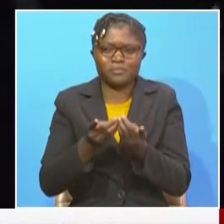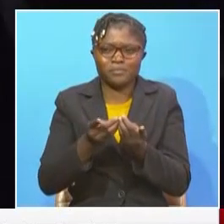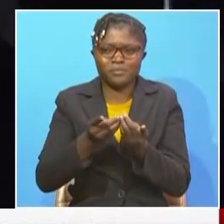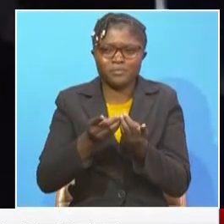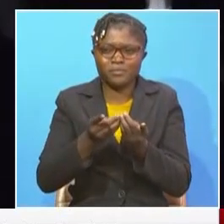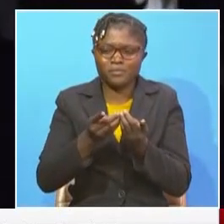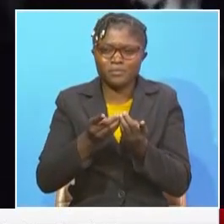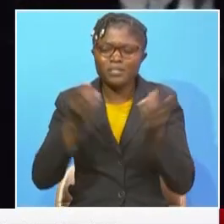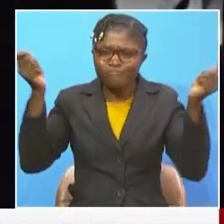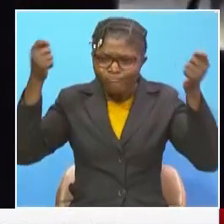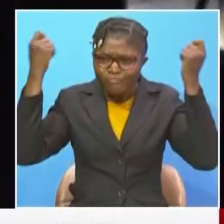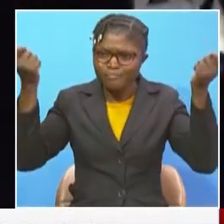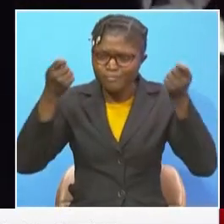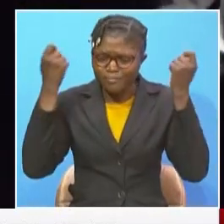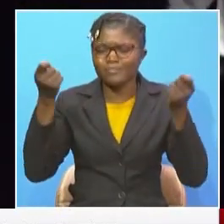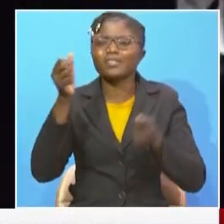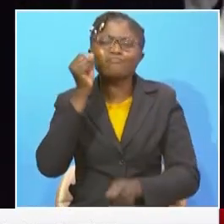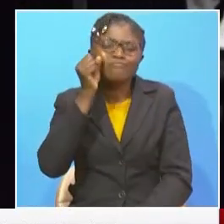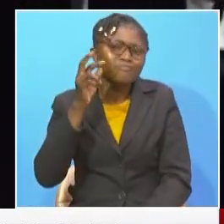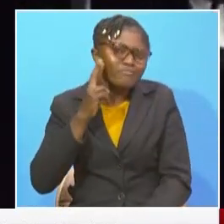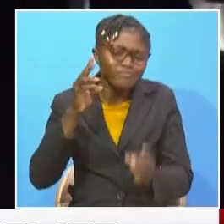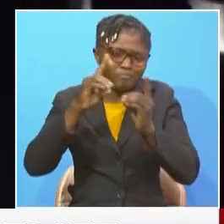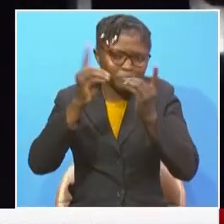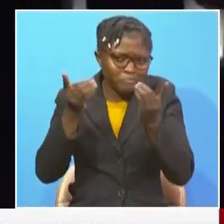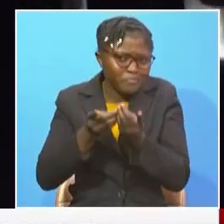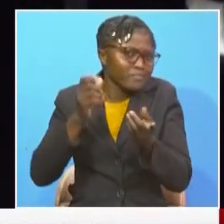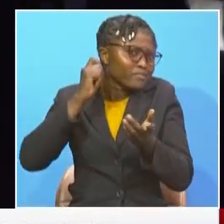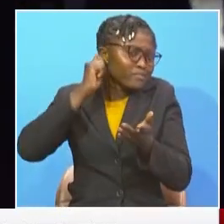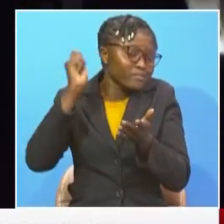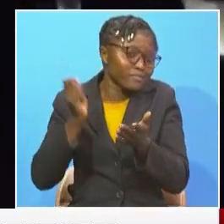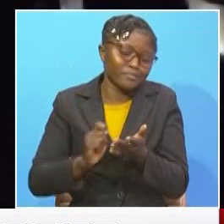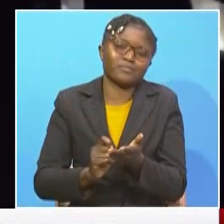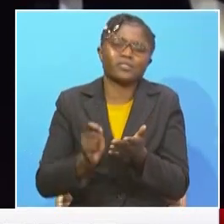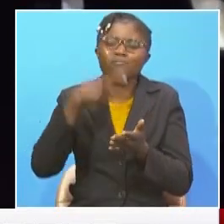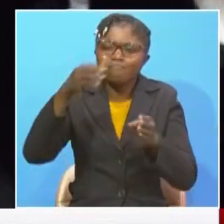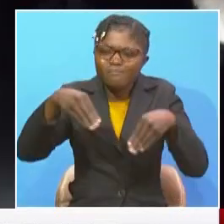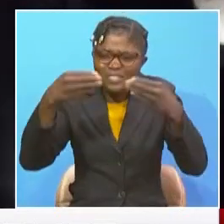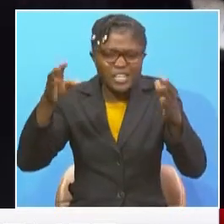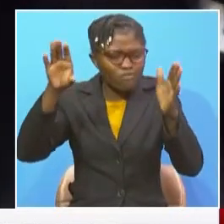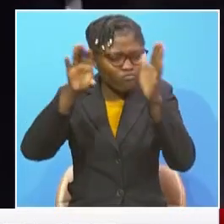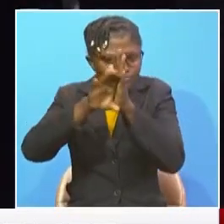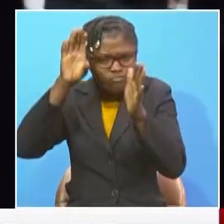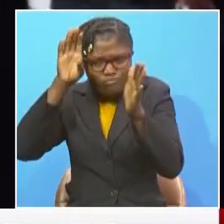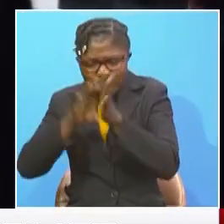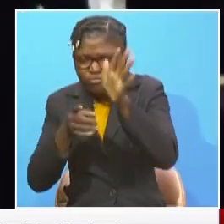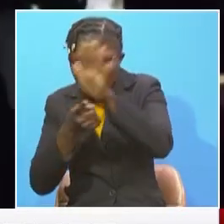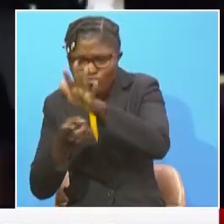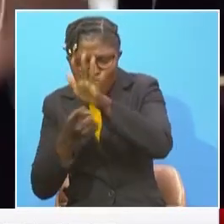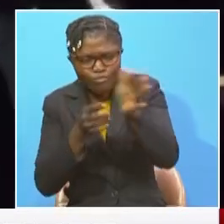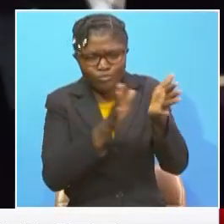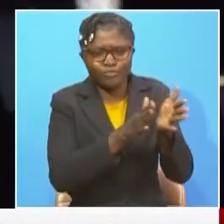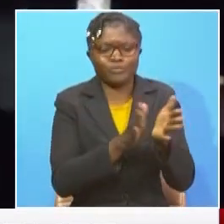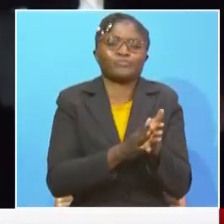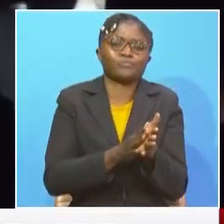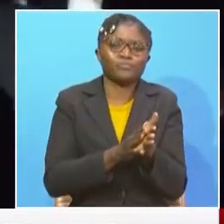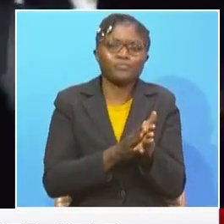Kabamba Secondary School, Serenja District Education Board Secretary Harry Shirungwe gives this picture surrounding the school. Looking at least about